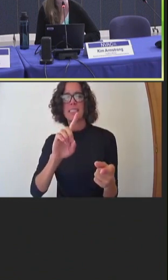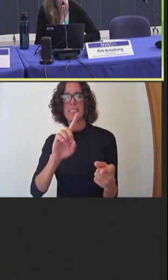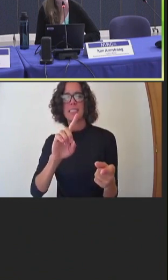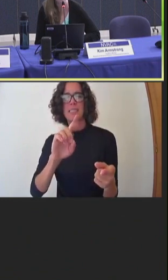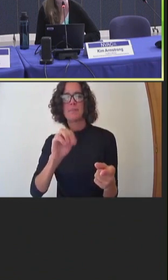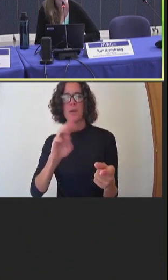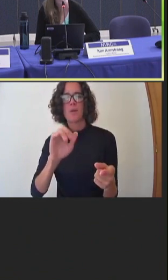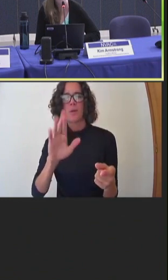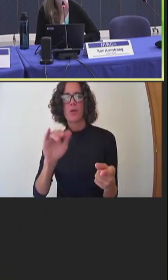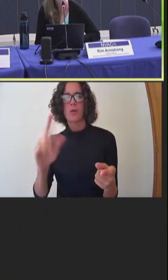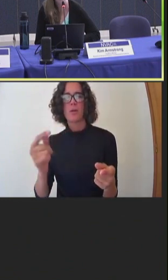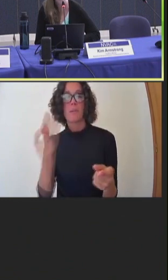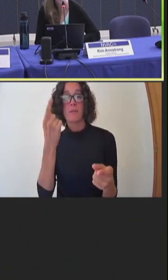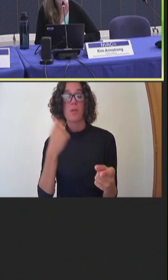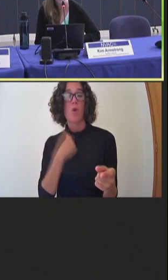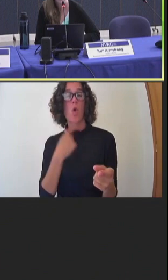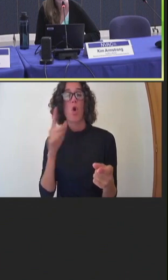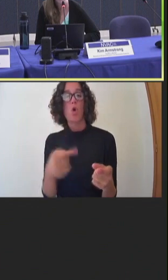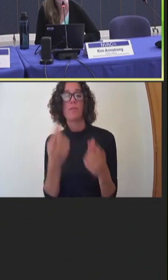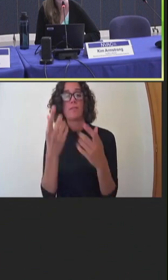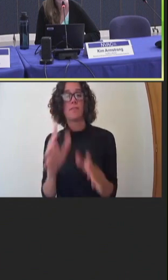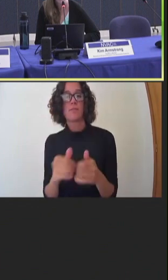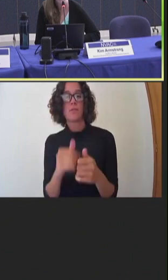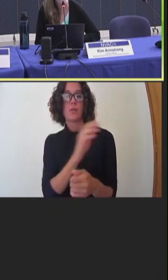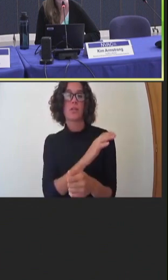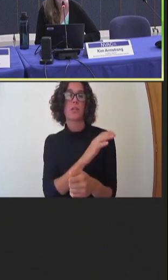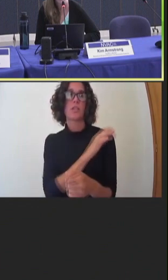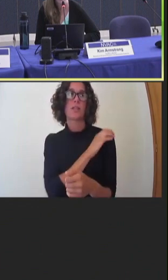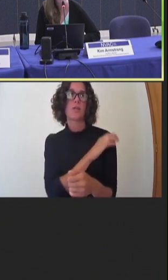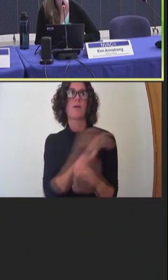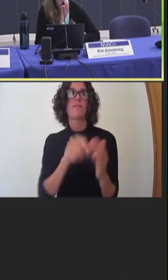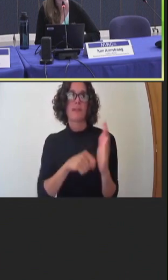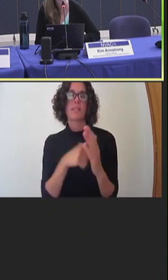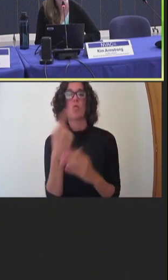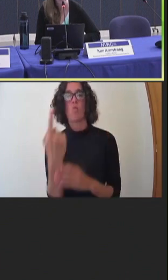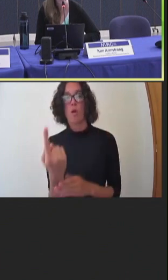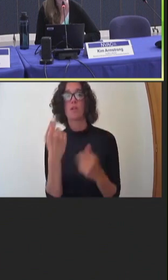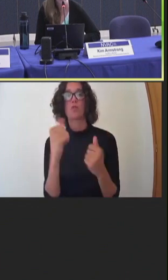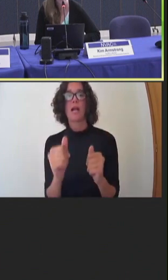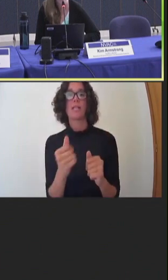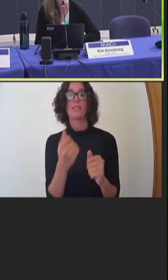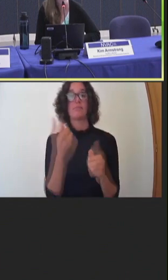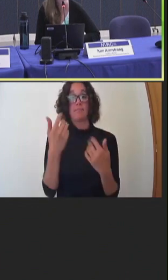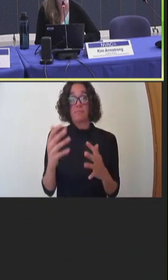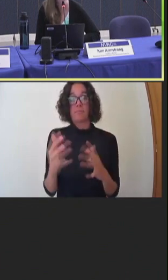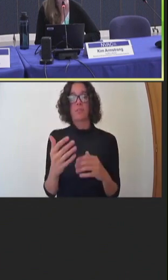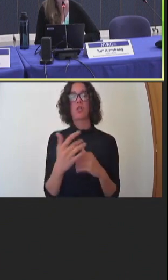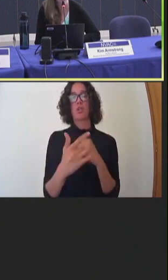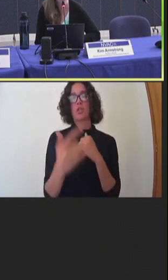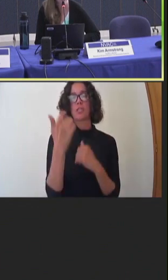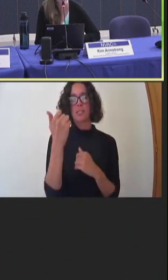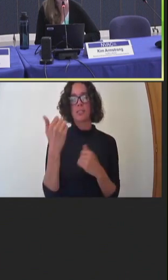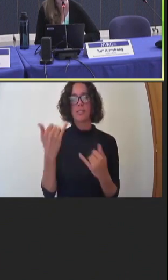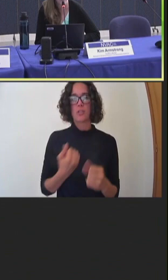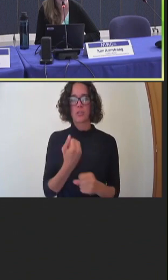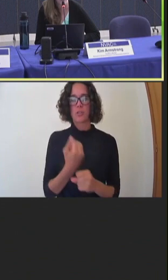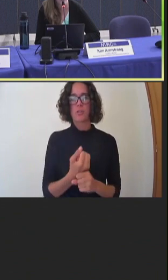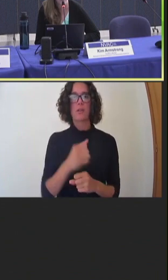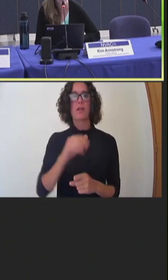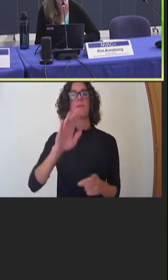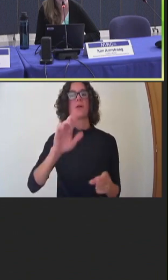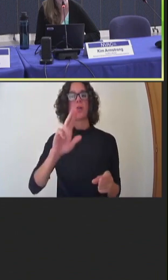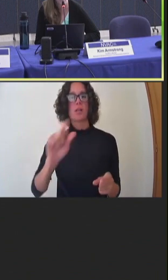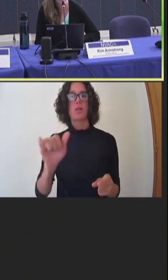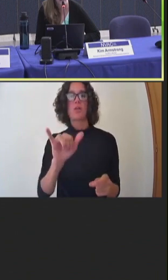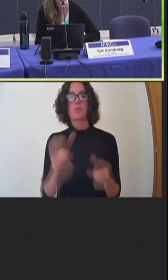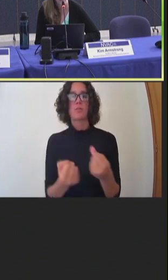1 clinical trial earlier this year. BARDA is also supporting IAVI for the